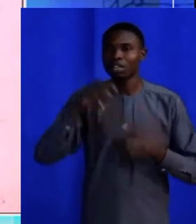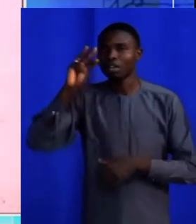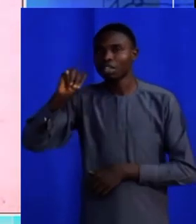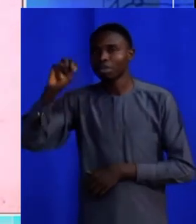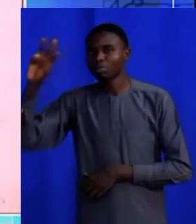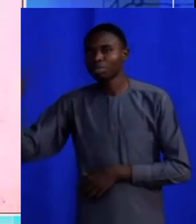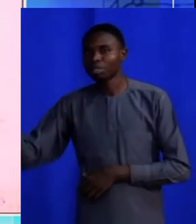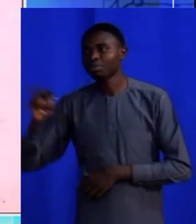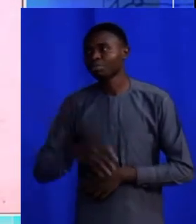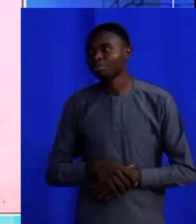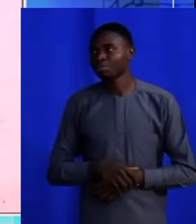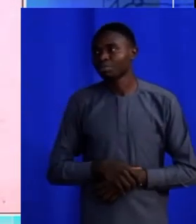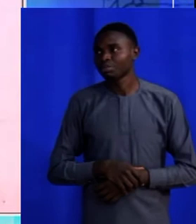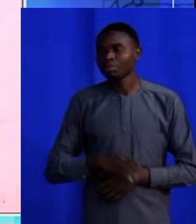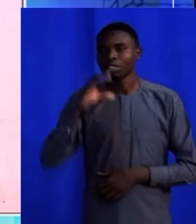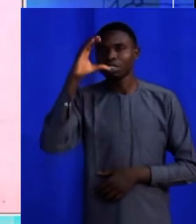Milk.